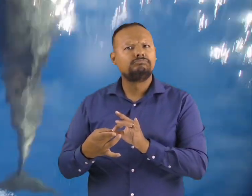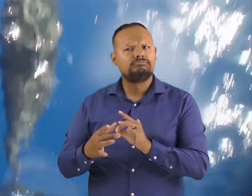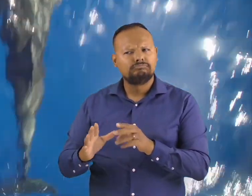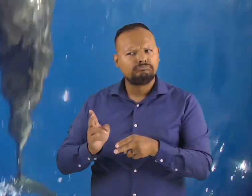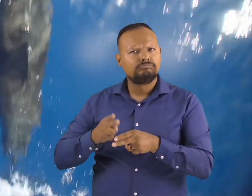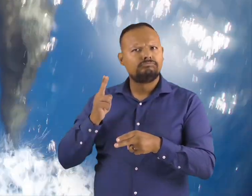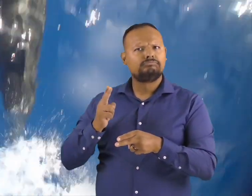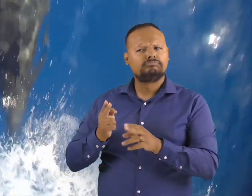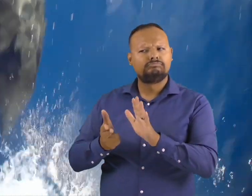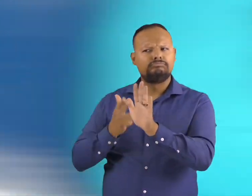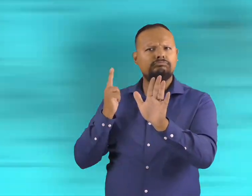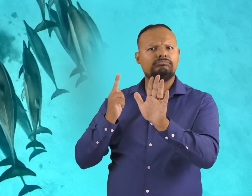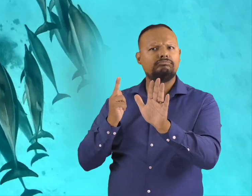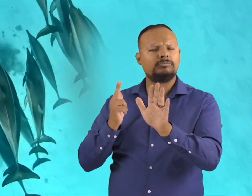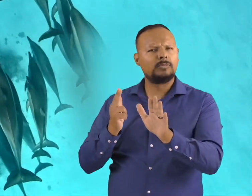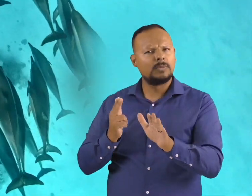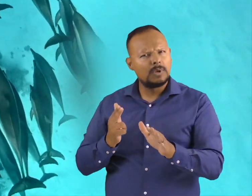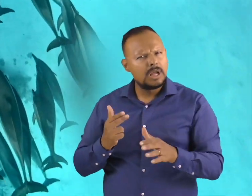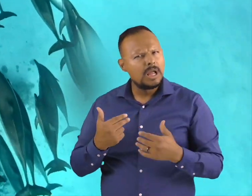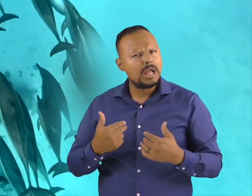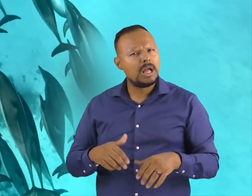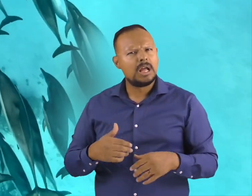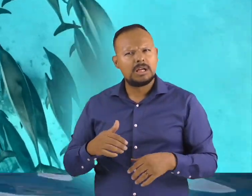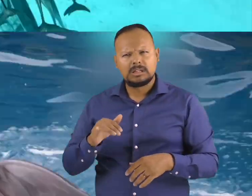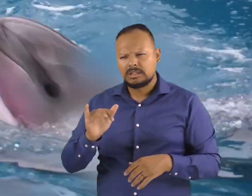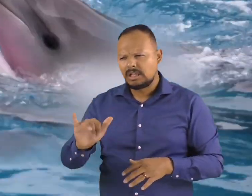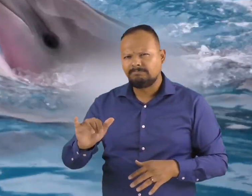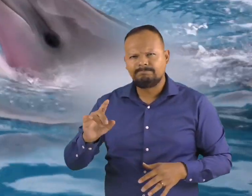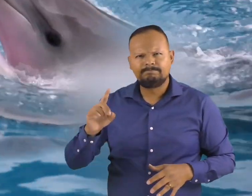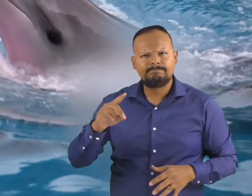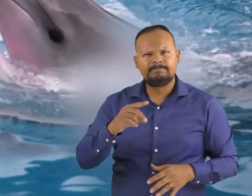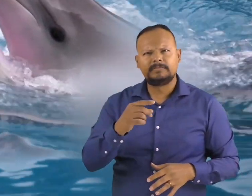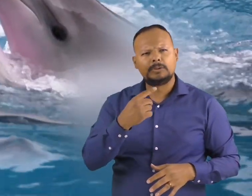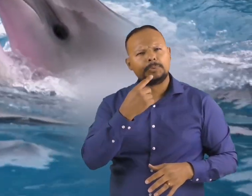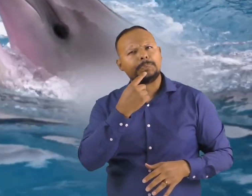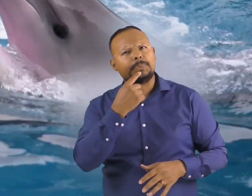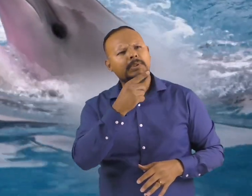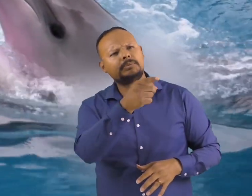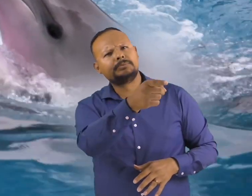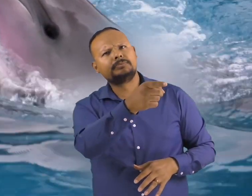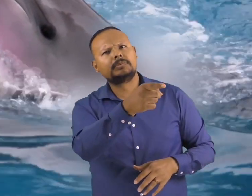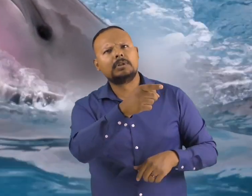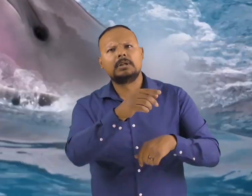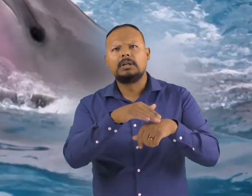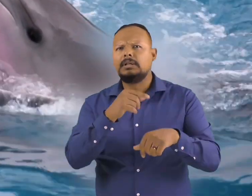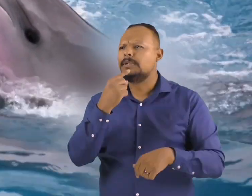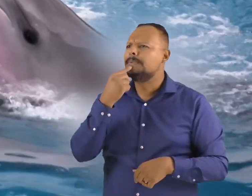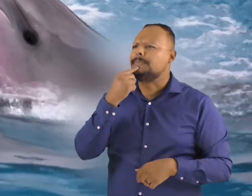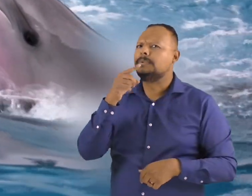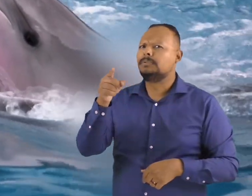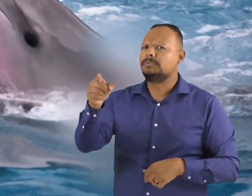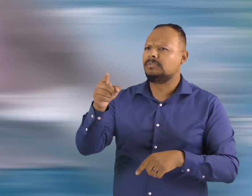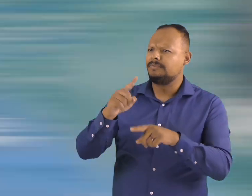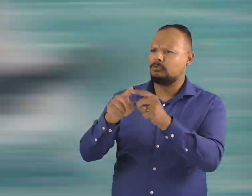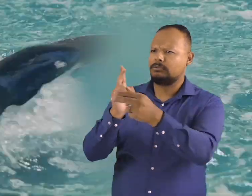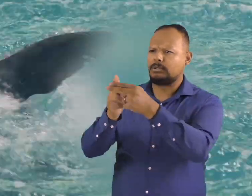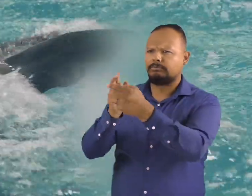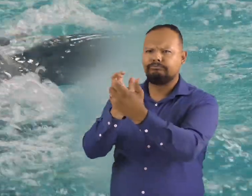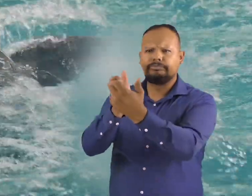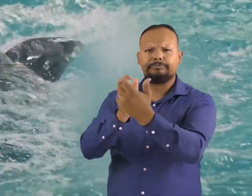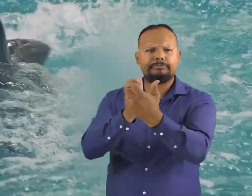So every dolphin has a different whistle. And scientists have found that dolphins call each other by their names.